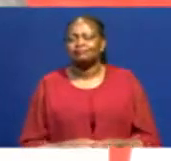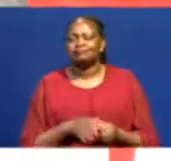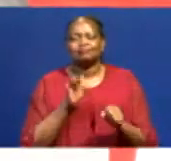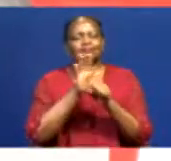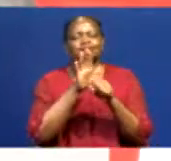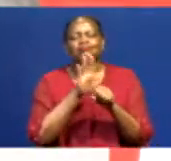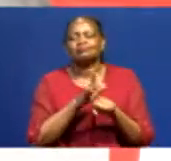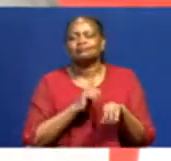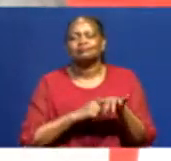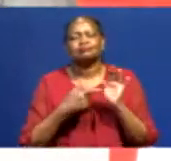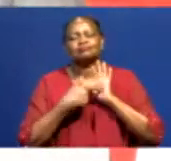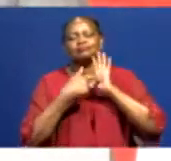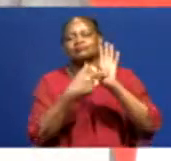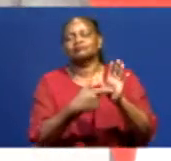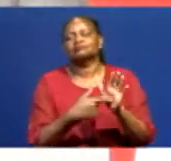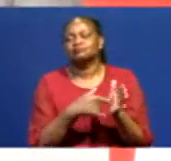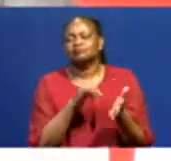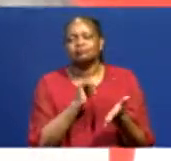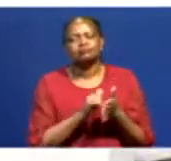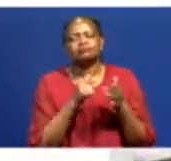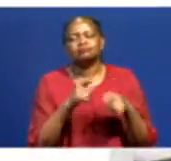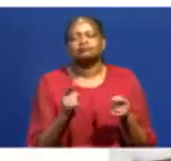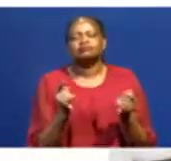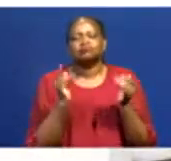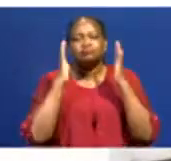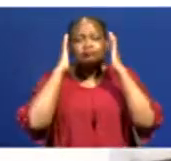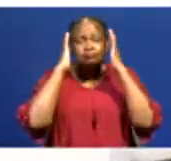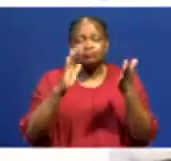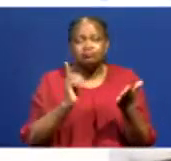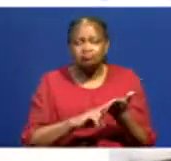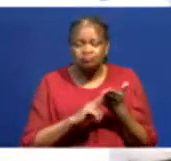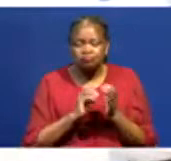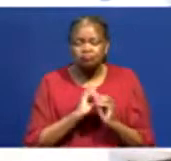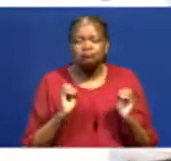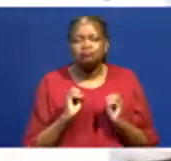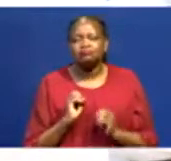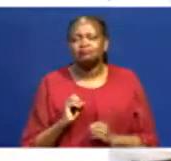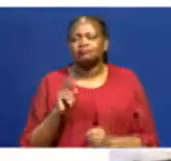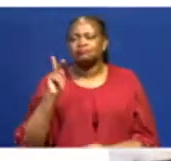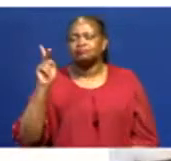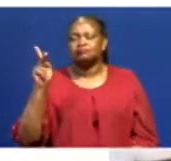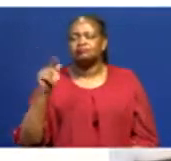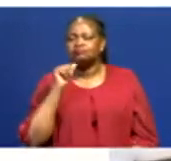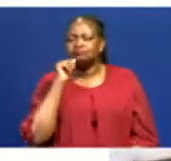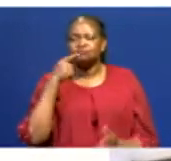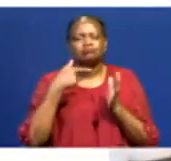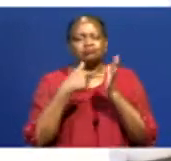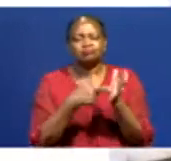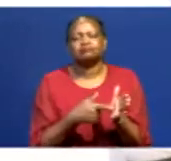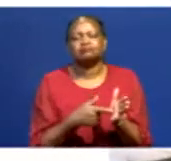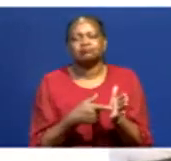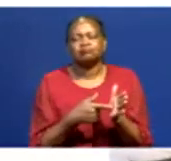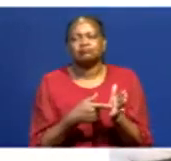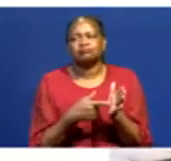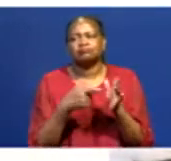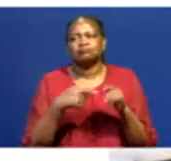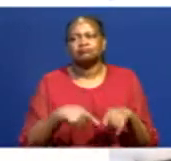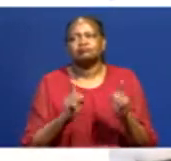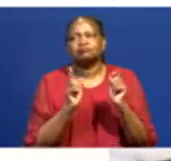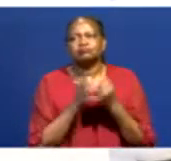exhibited signs of non-commitment to the talks. KK has not shown any signs